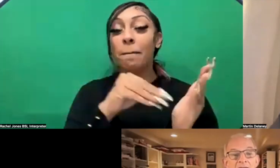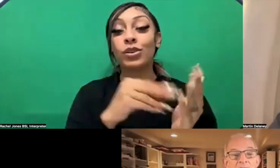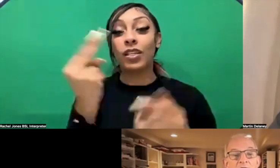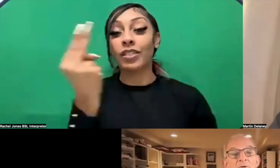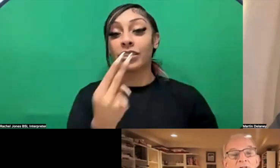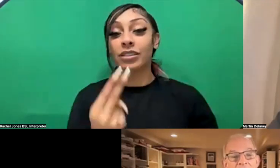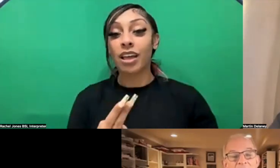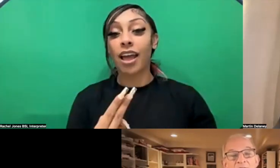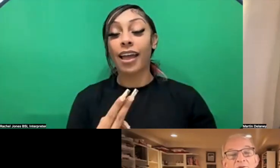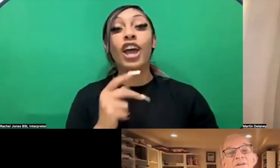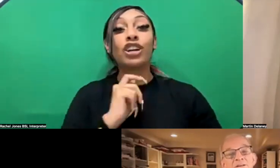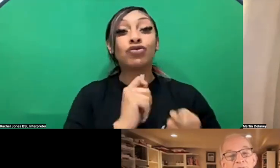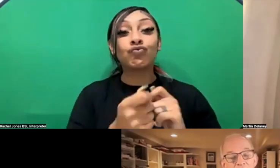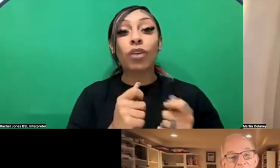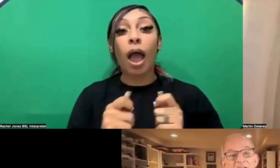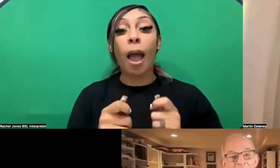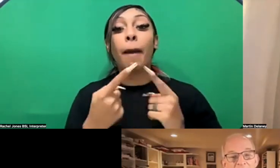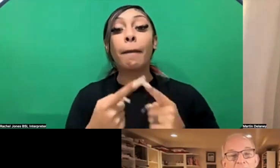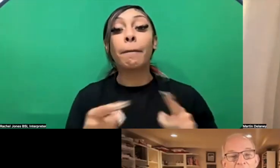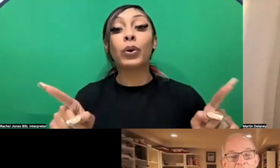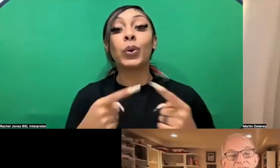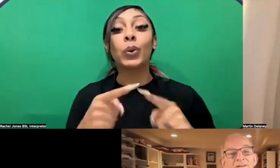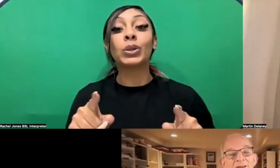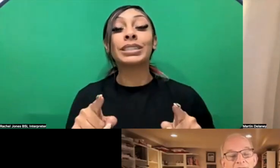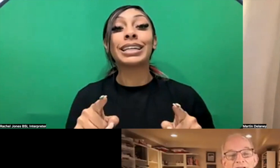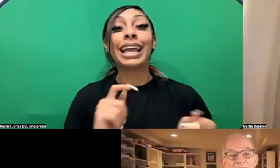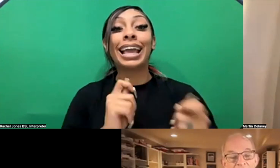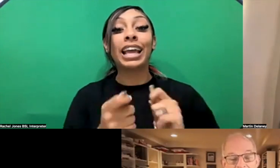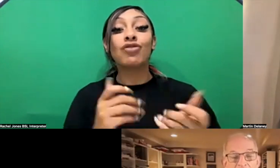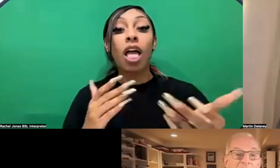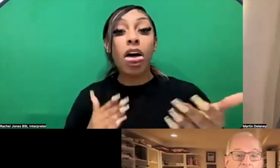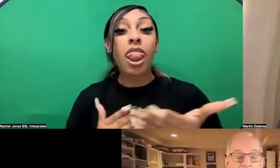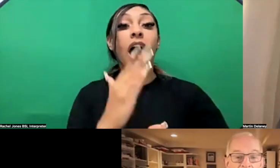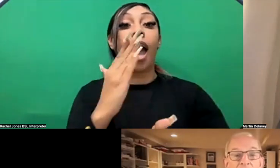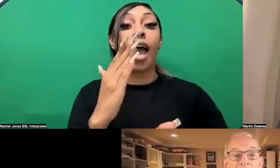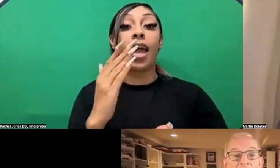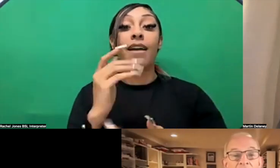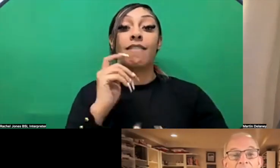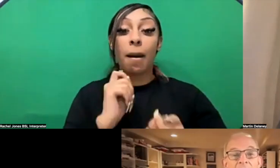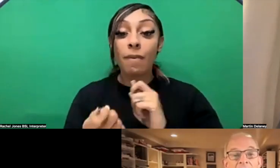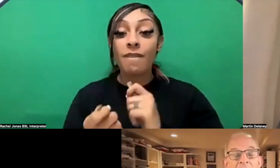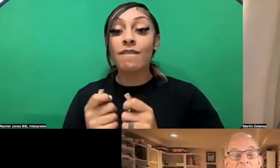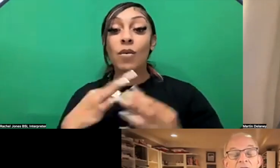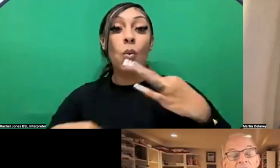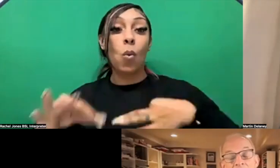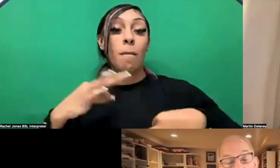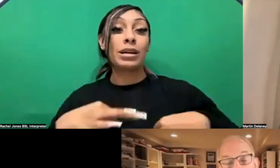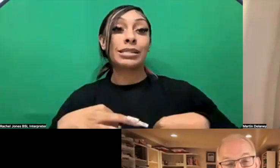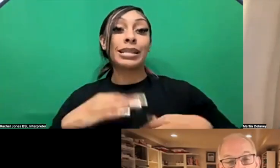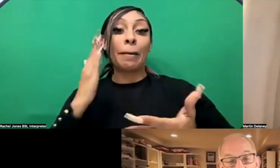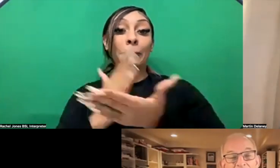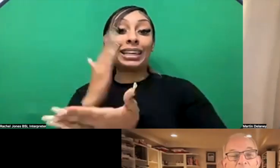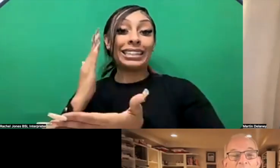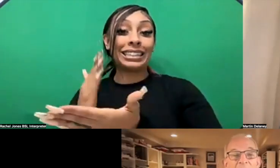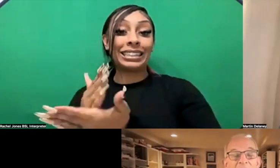a musical instrument for live performance of electronic beat-focused music. Because I had noticed